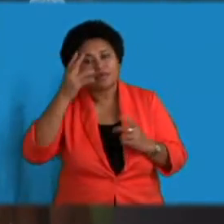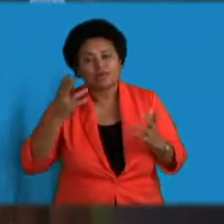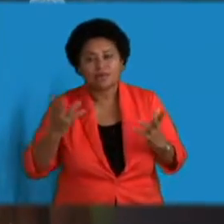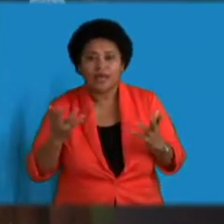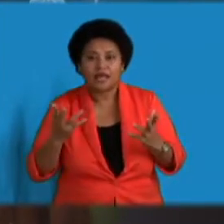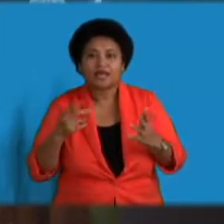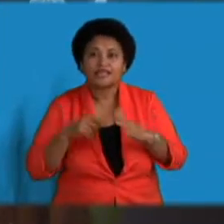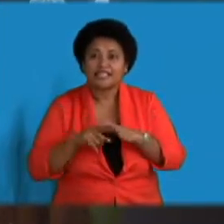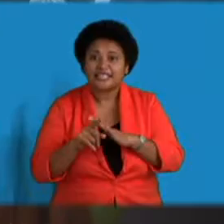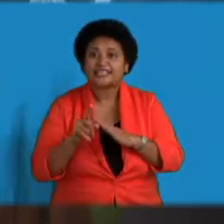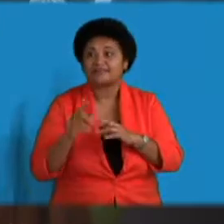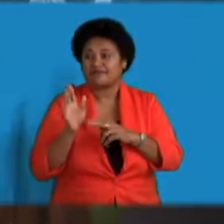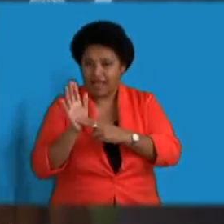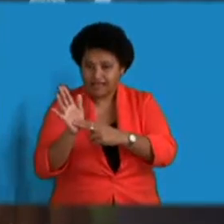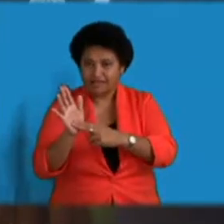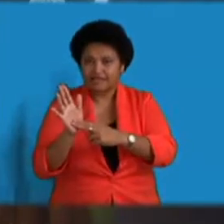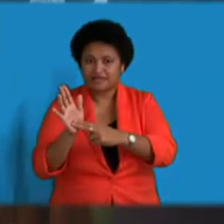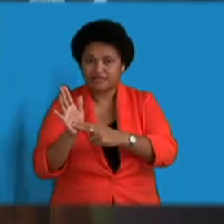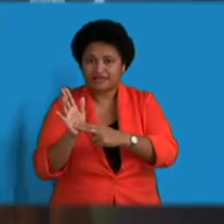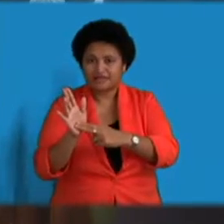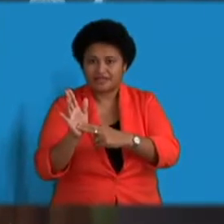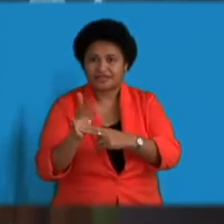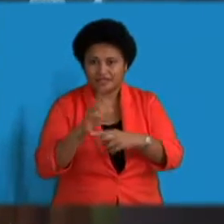in Nendi.